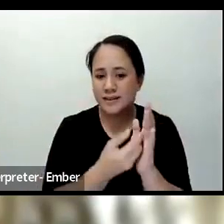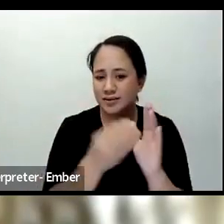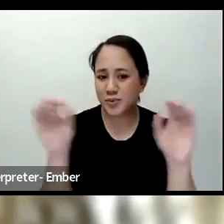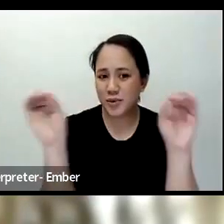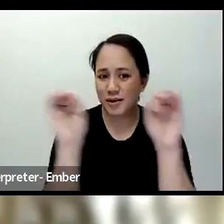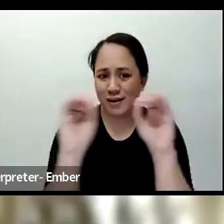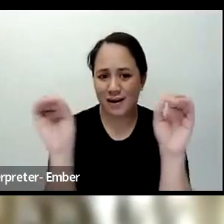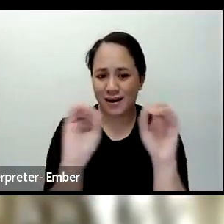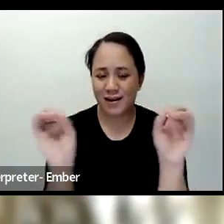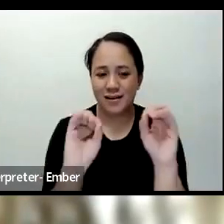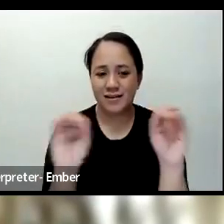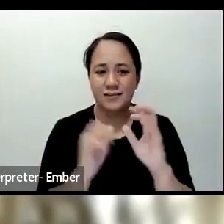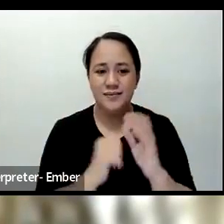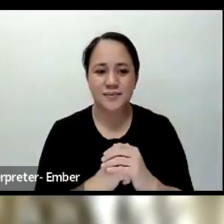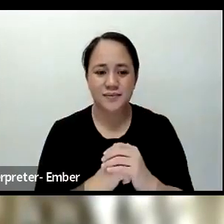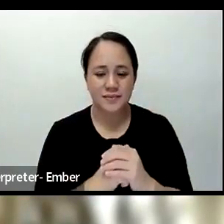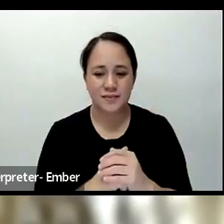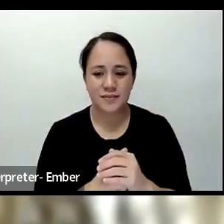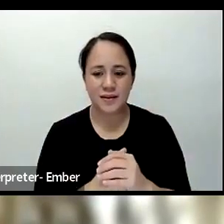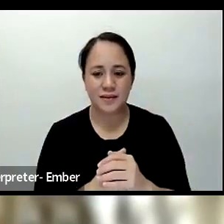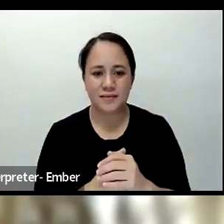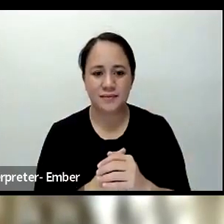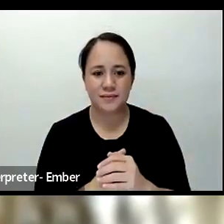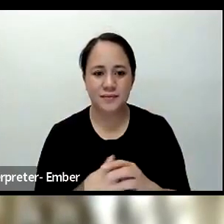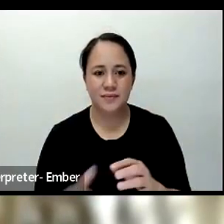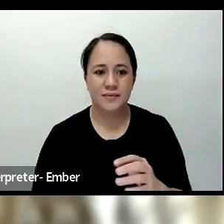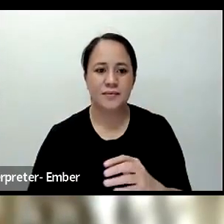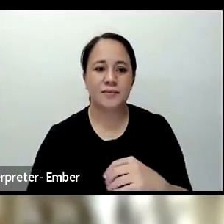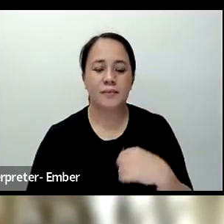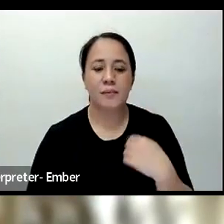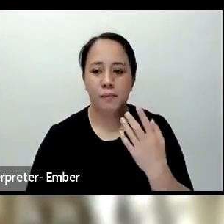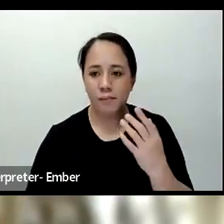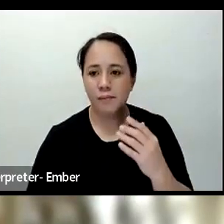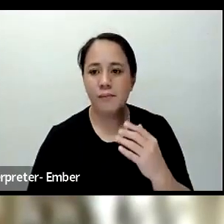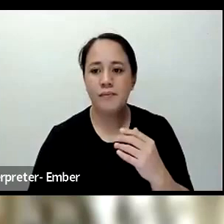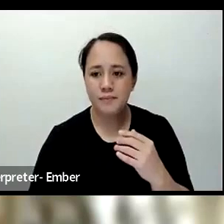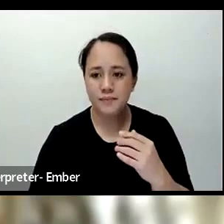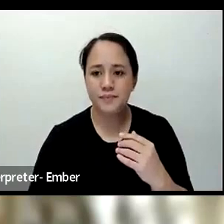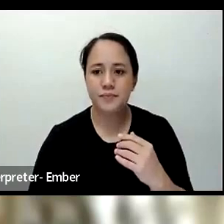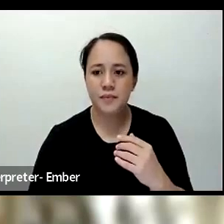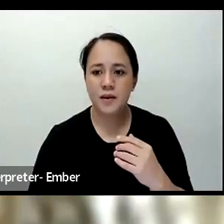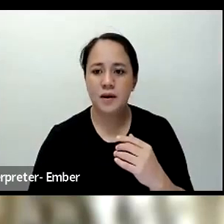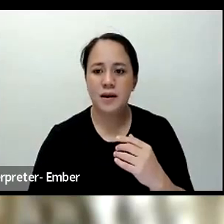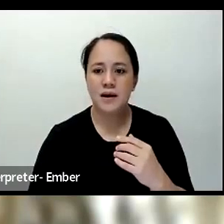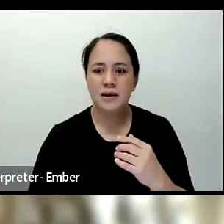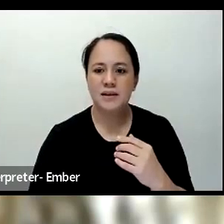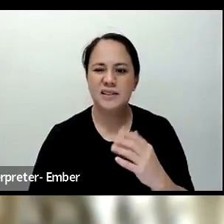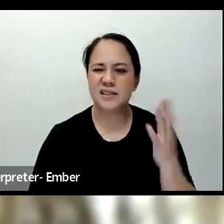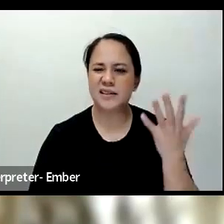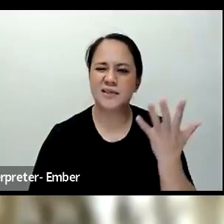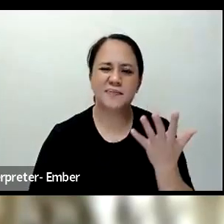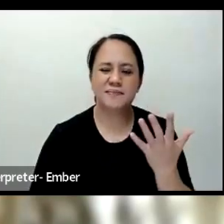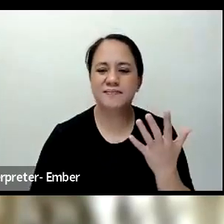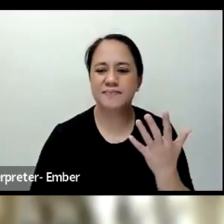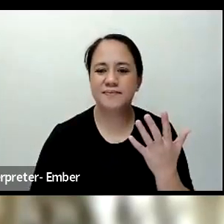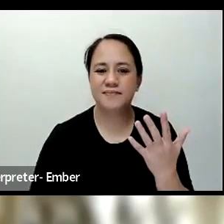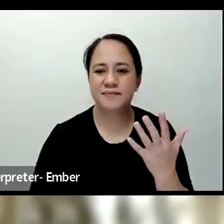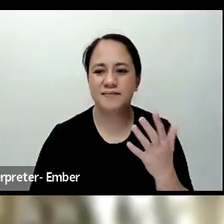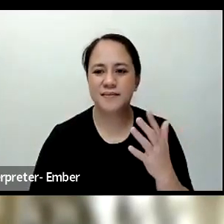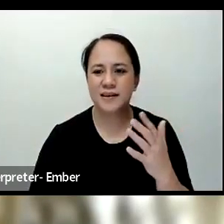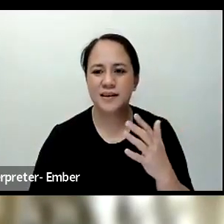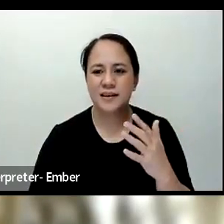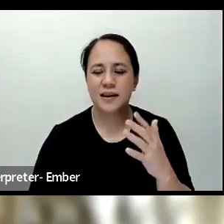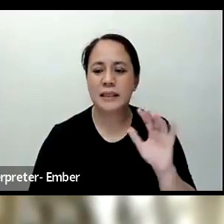deaths have been attributed to that. So these are all conspiracy, or maybe even, it's